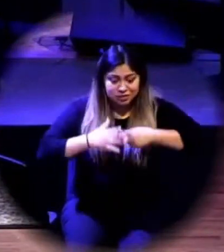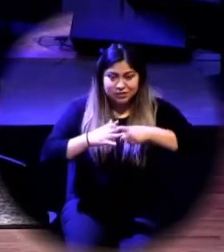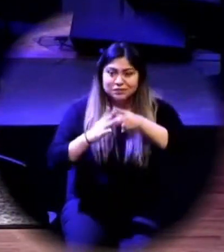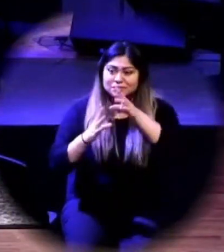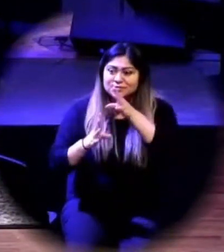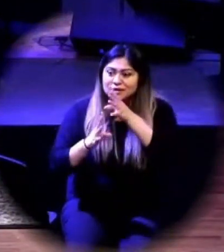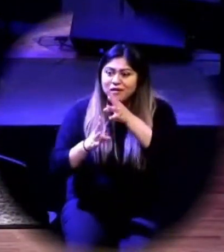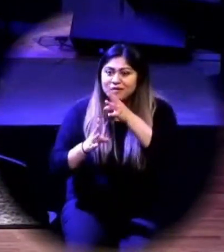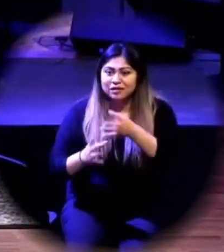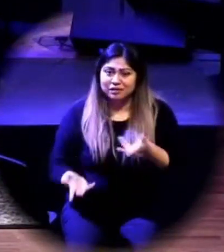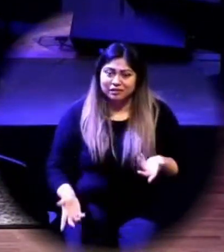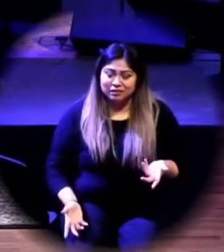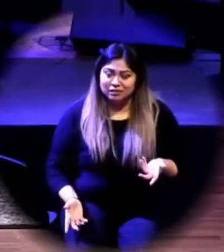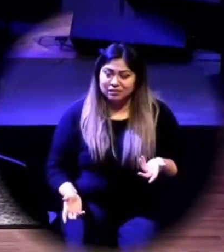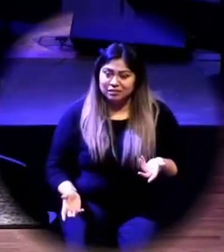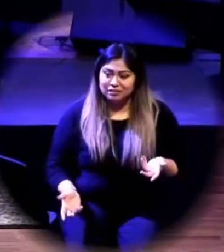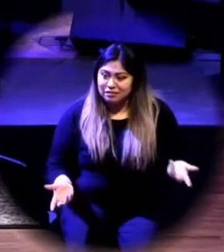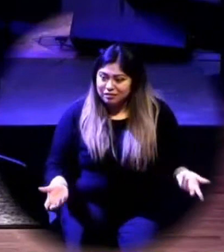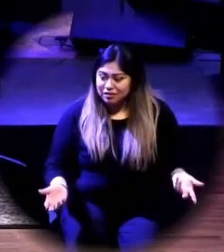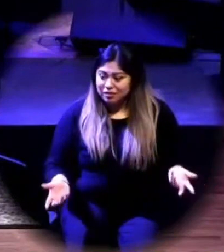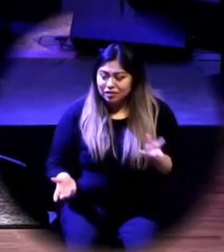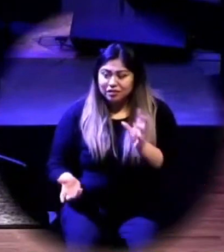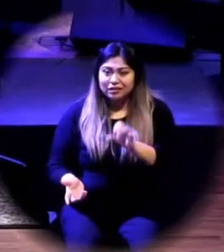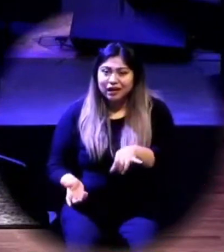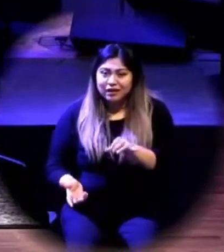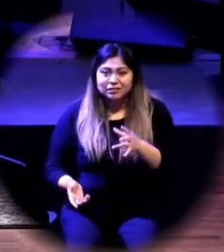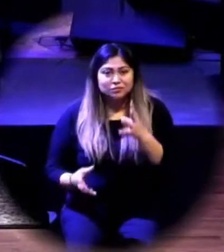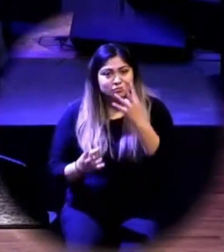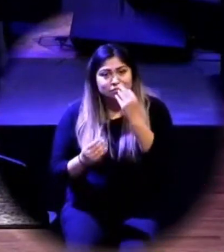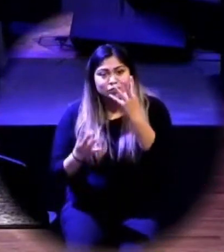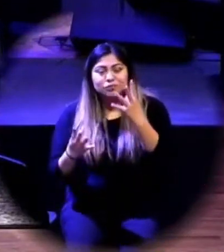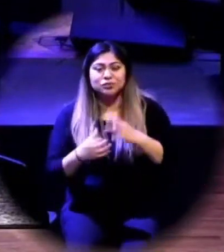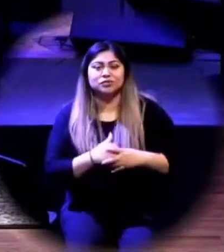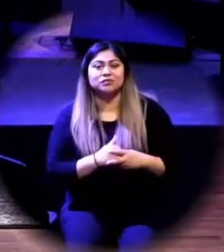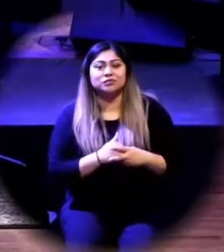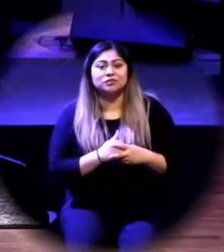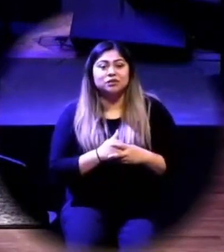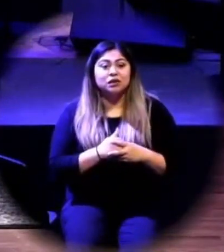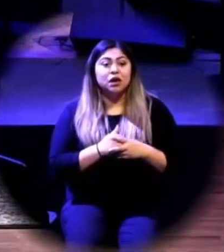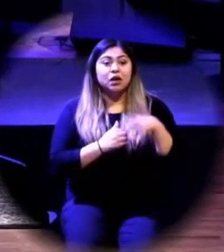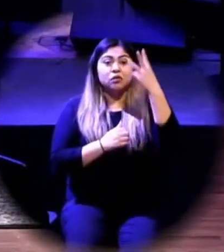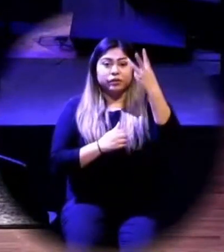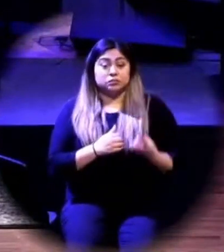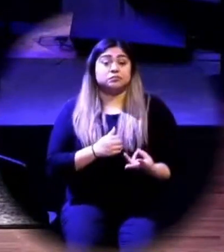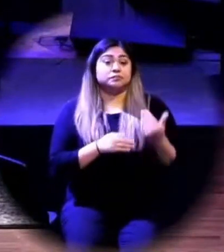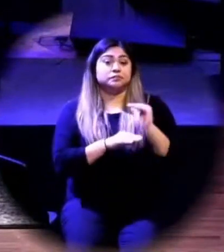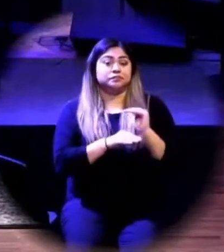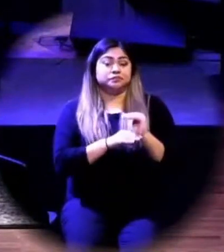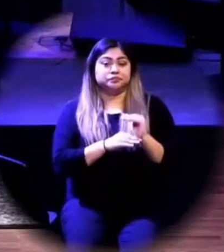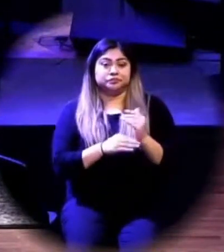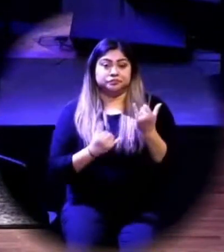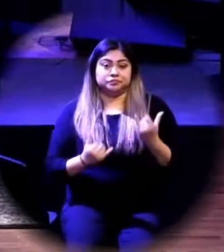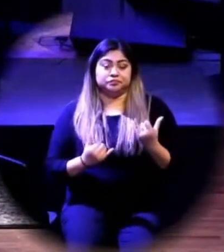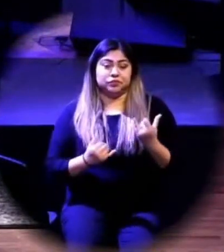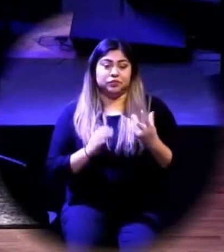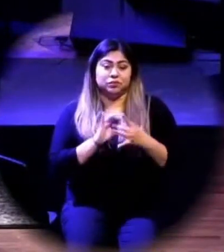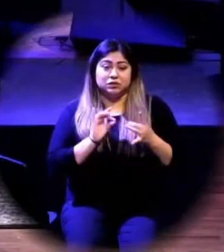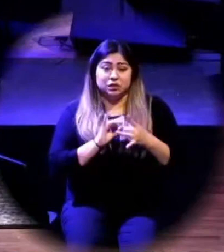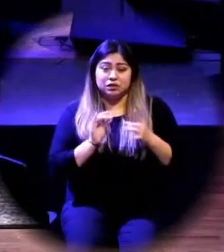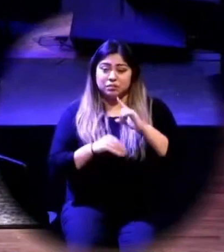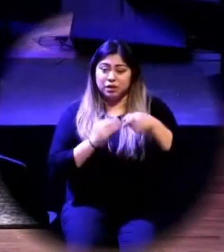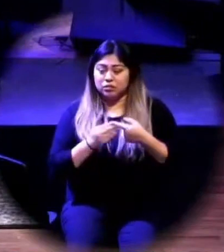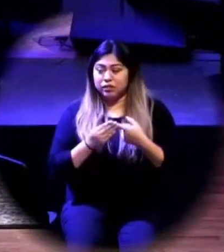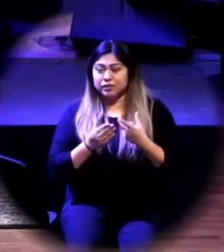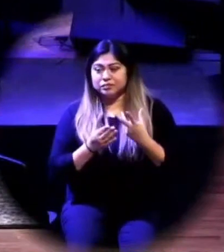us when he raises us from the grave. If you've been with us on Wednesday night, we've been talking about kind of some of our misconceptions of